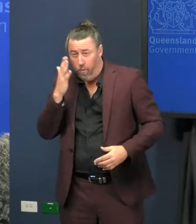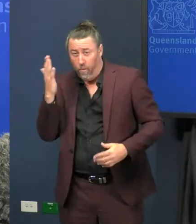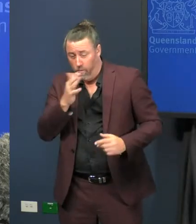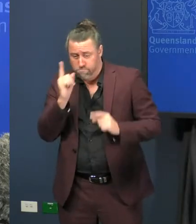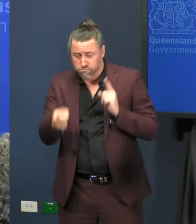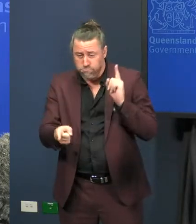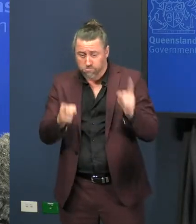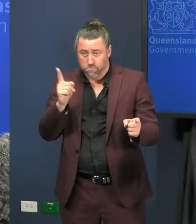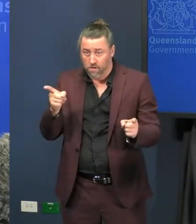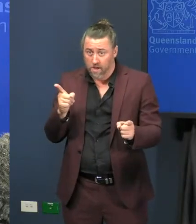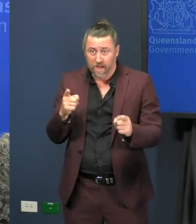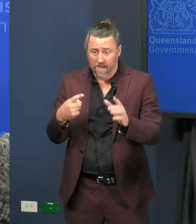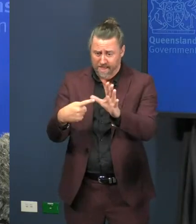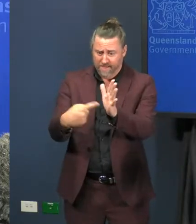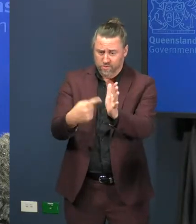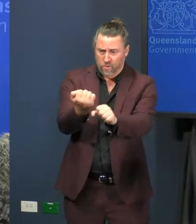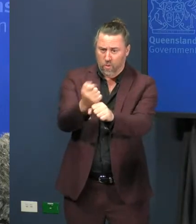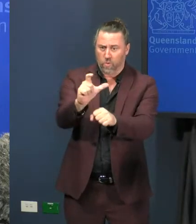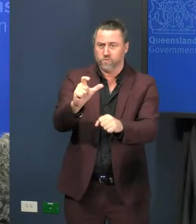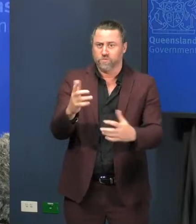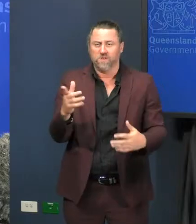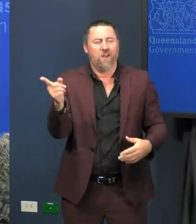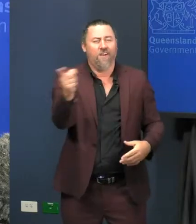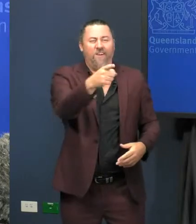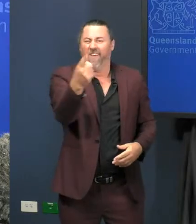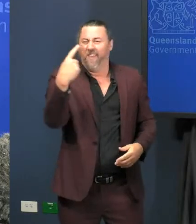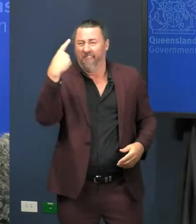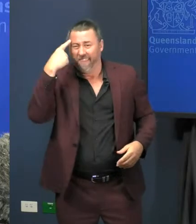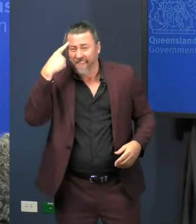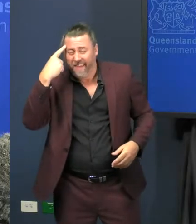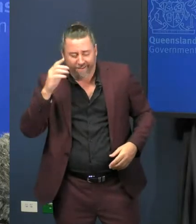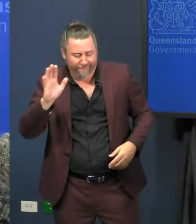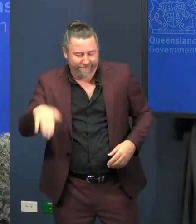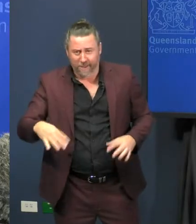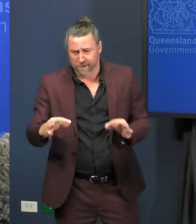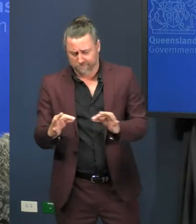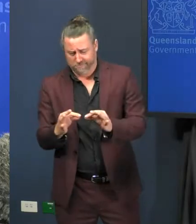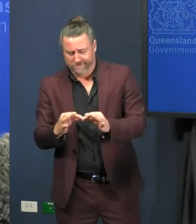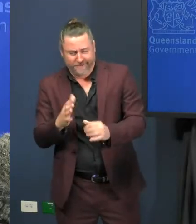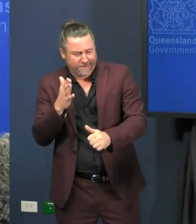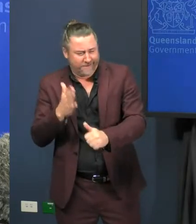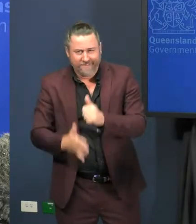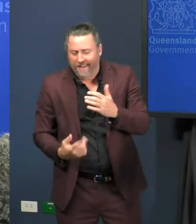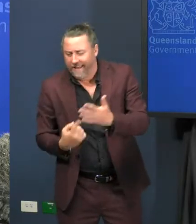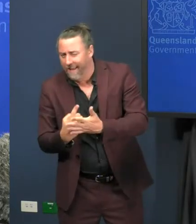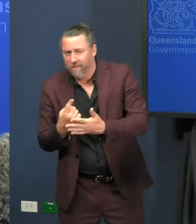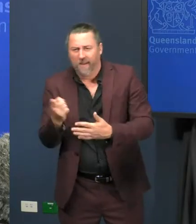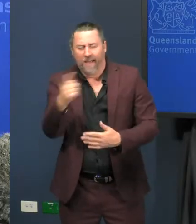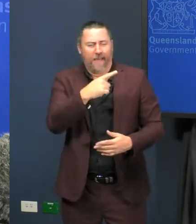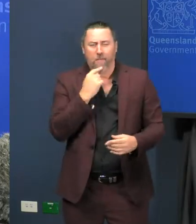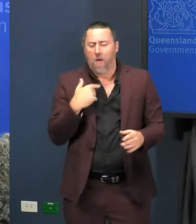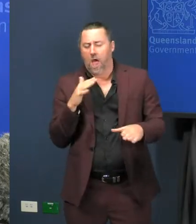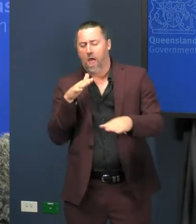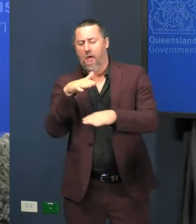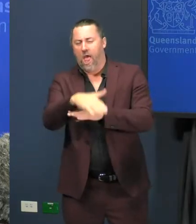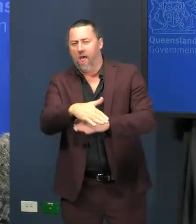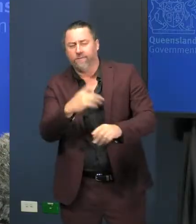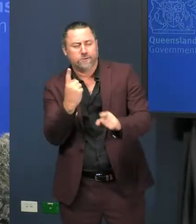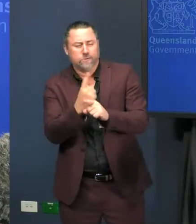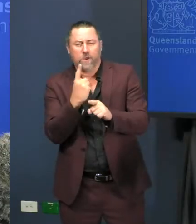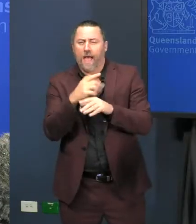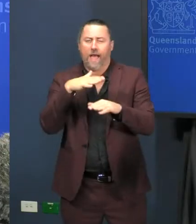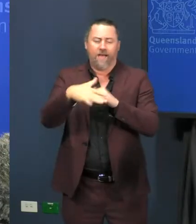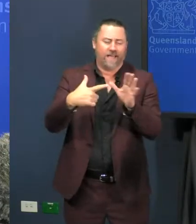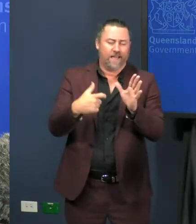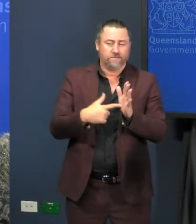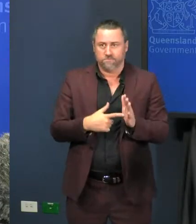that crossed at the Gold Coast. So we're just asking people to just be prepared and heed the warnings, do what you